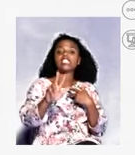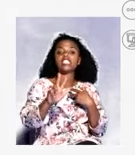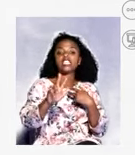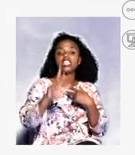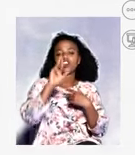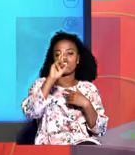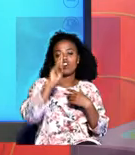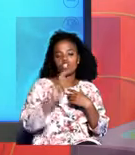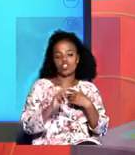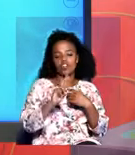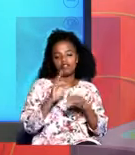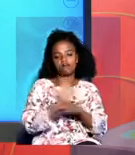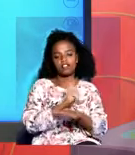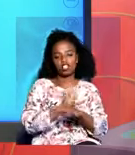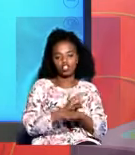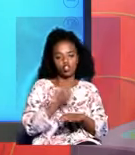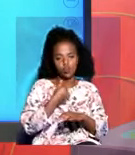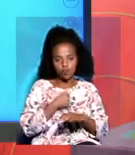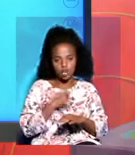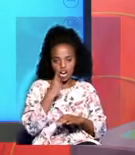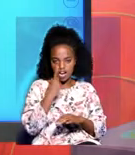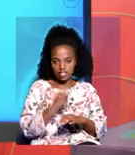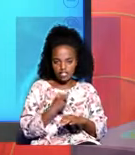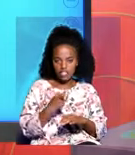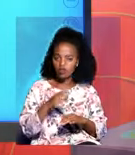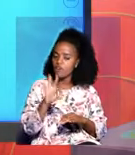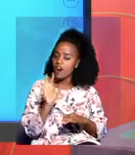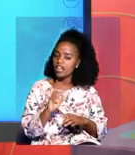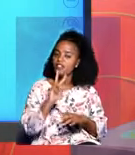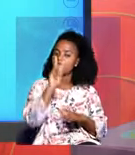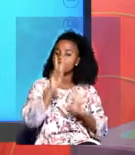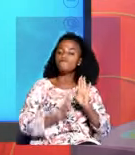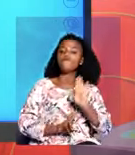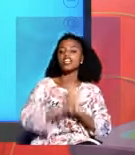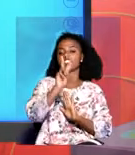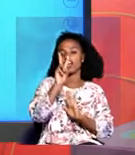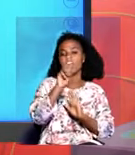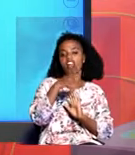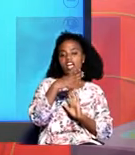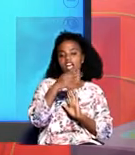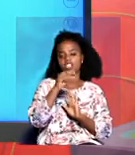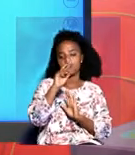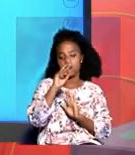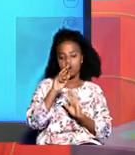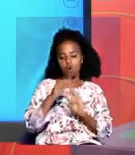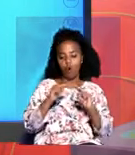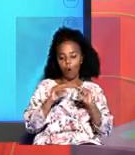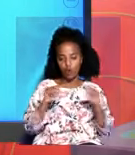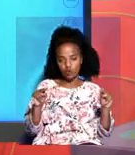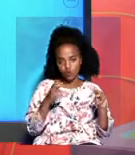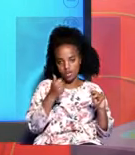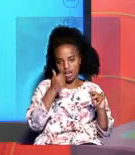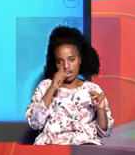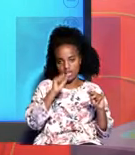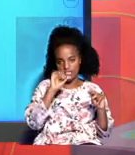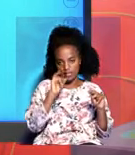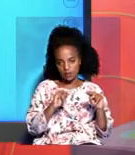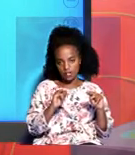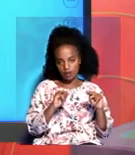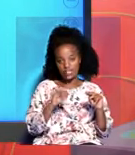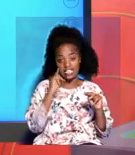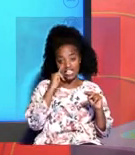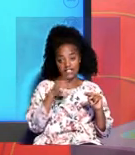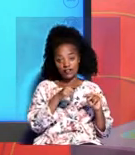rational function. We are asked to find the vertical and horizontal asymptote if they